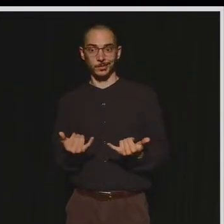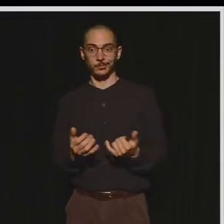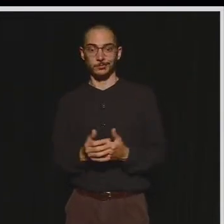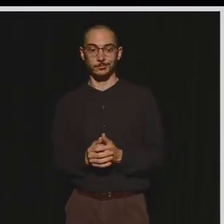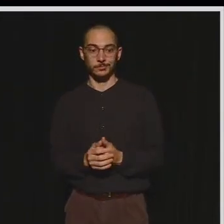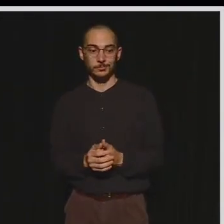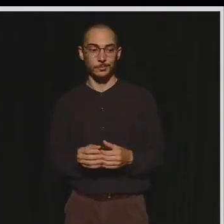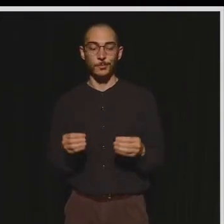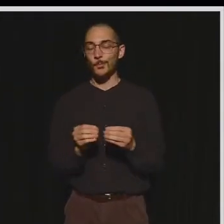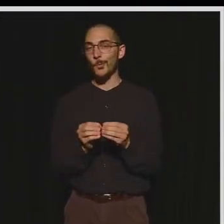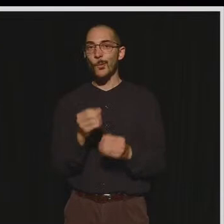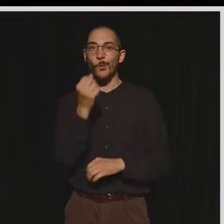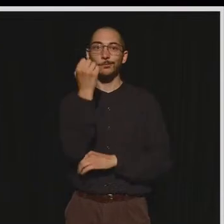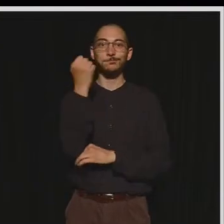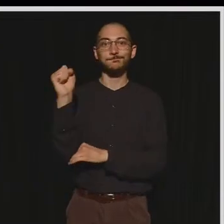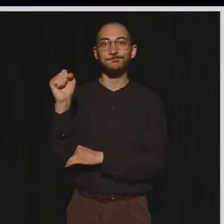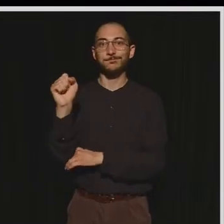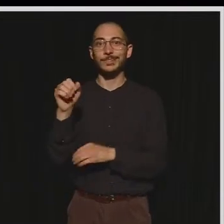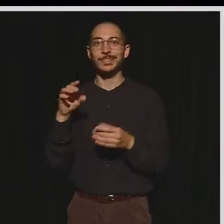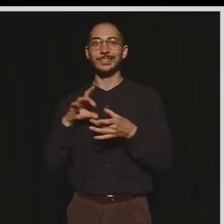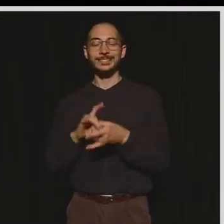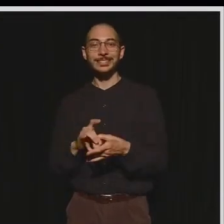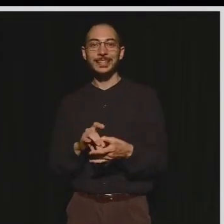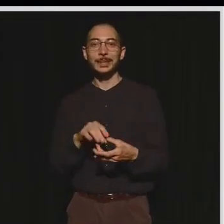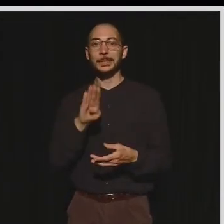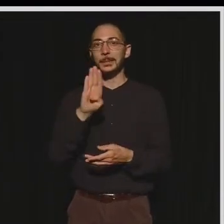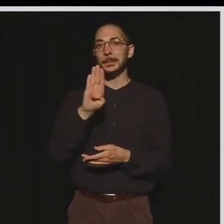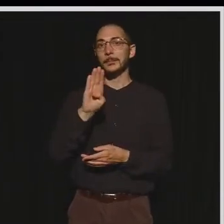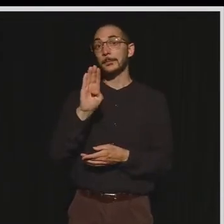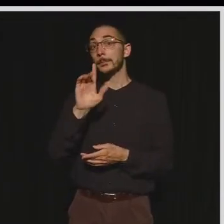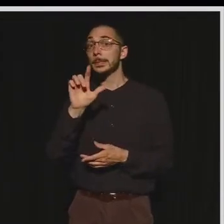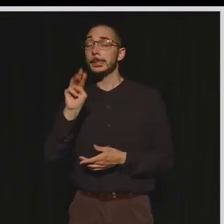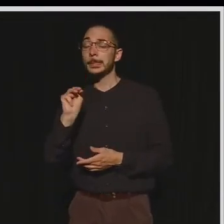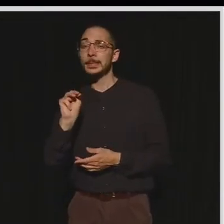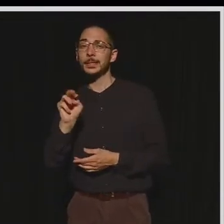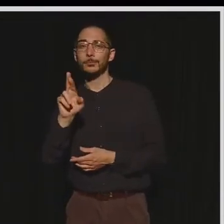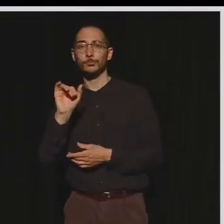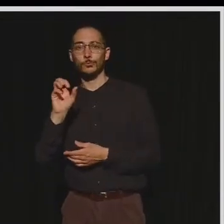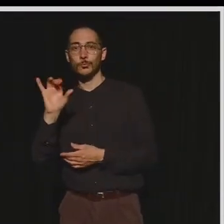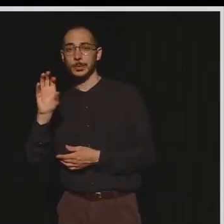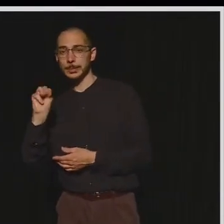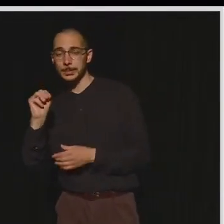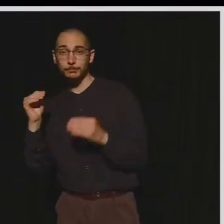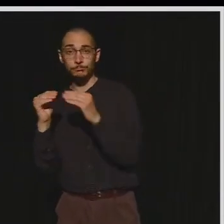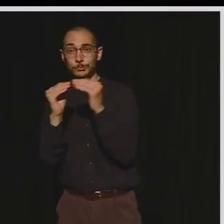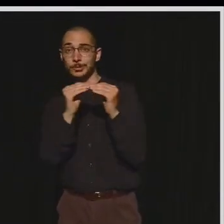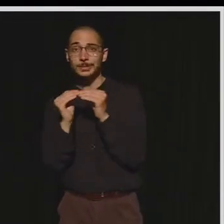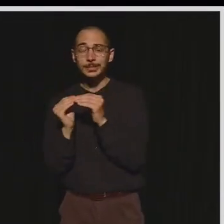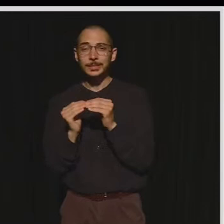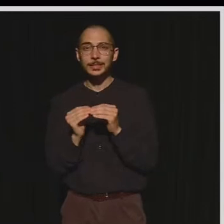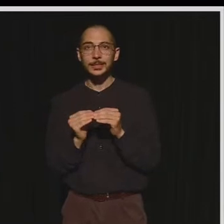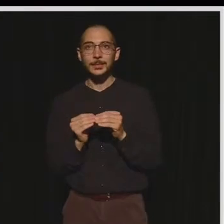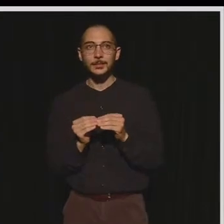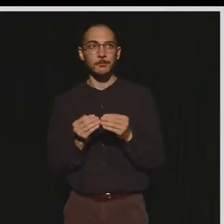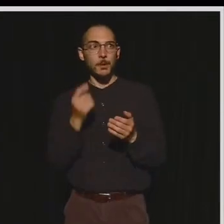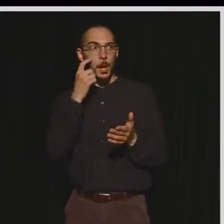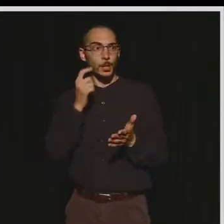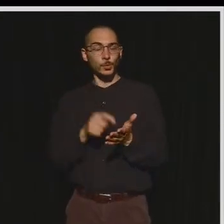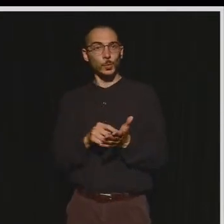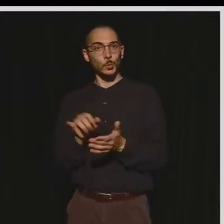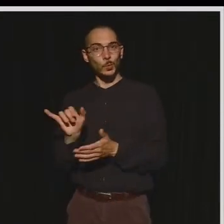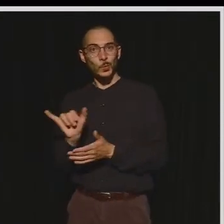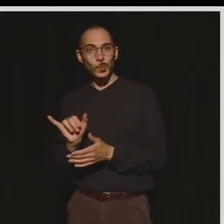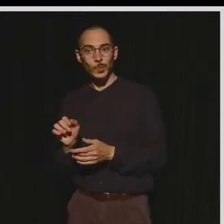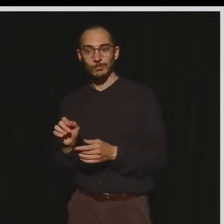really clear distinctions between an older generation,